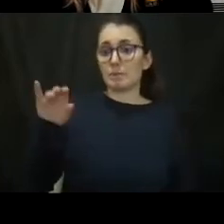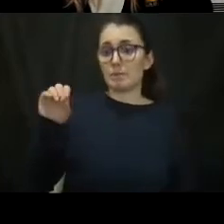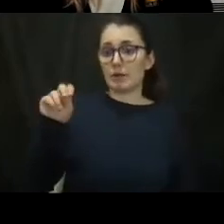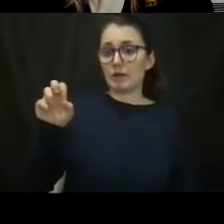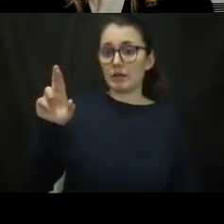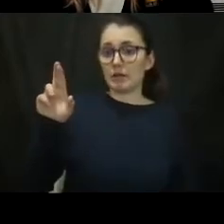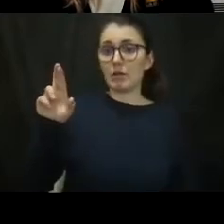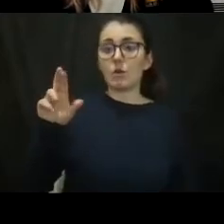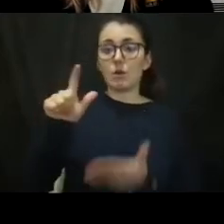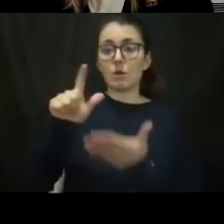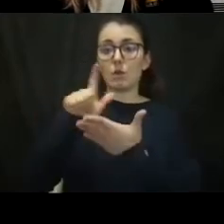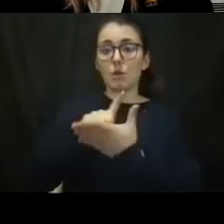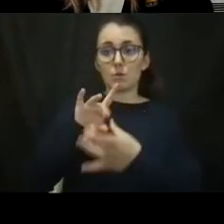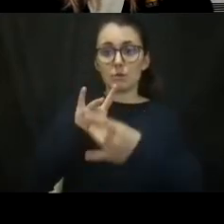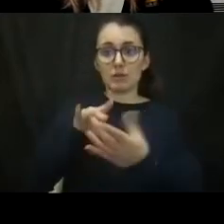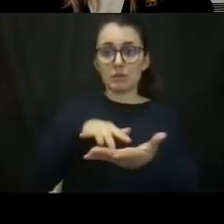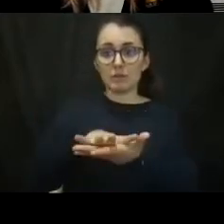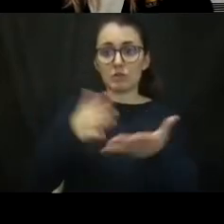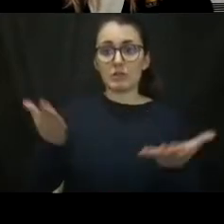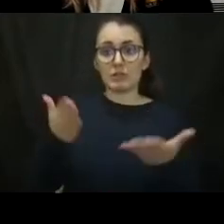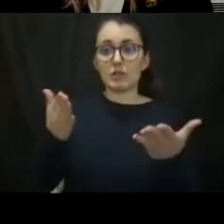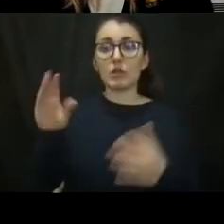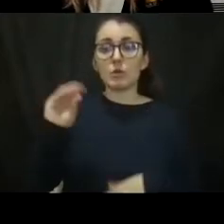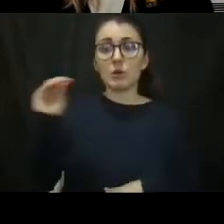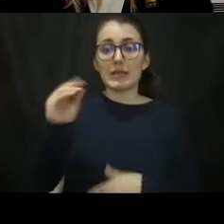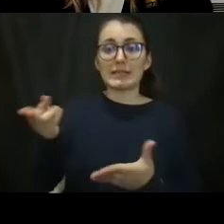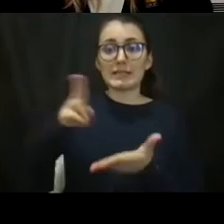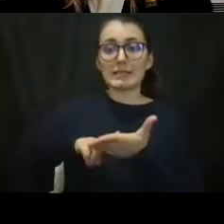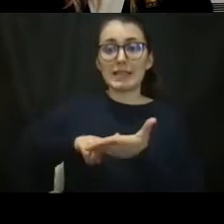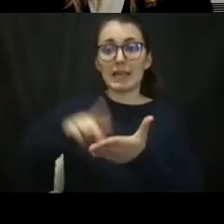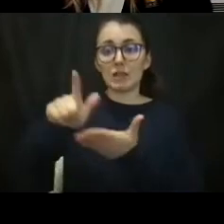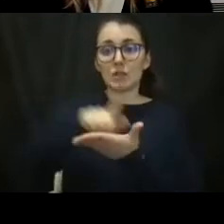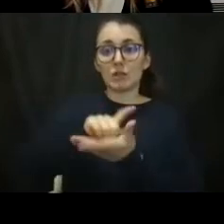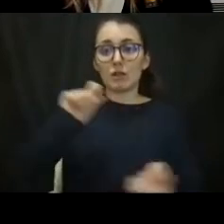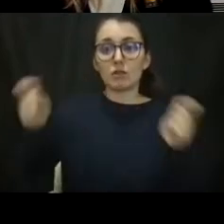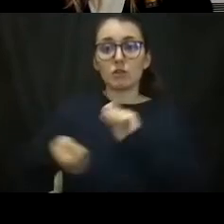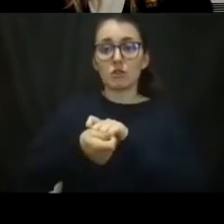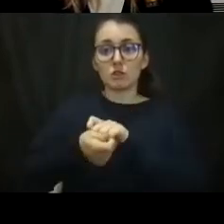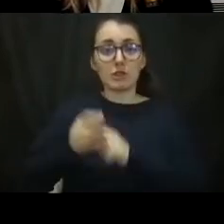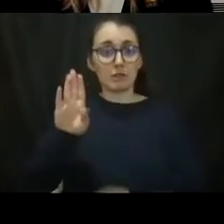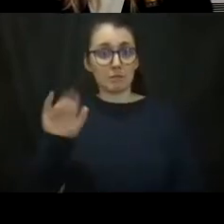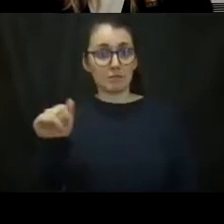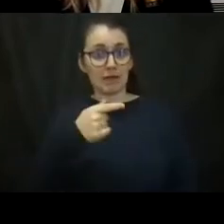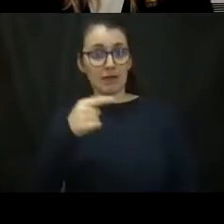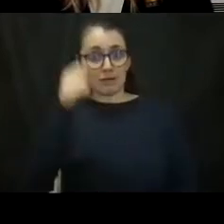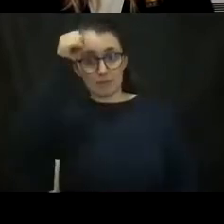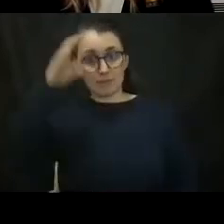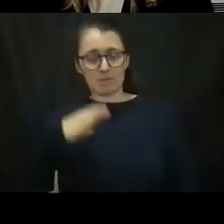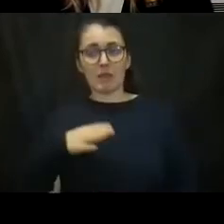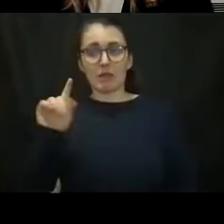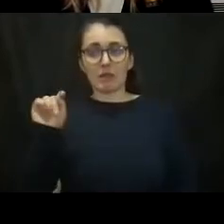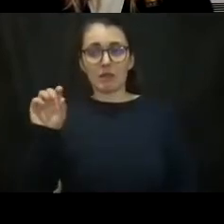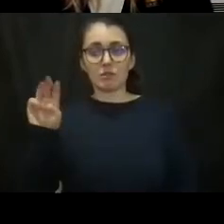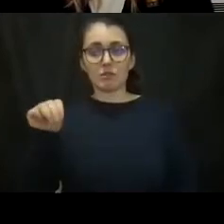beaches here in Oregon, and it was signed into law by Governor Tom McCall. So when you go to Newport